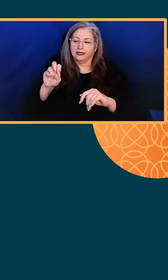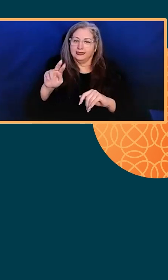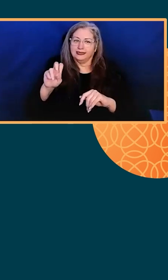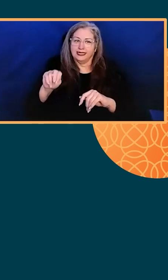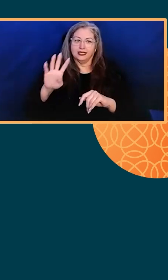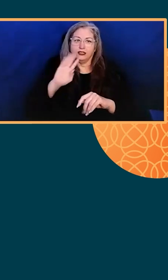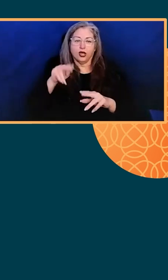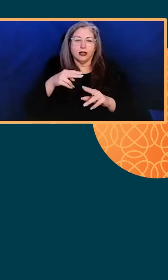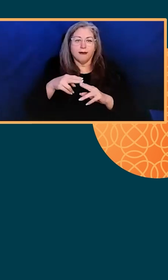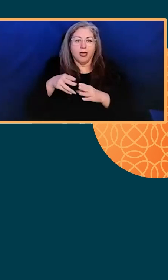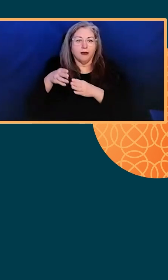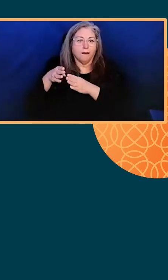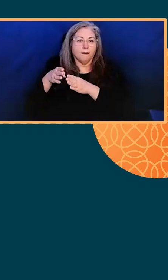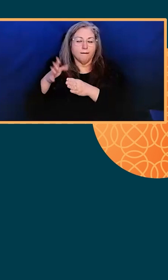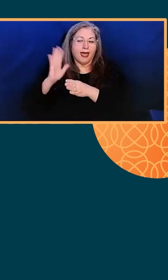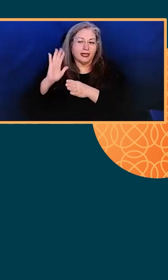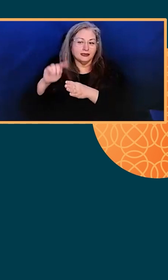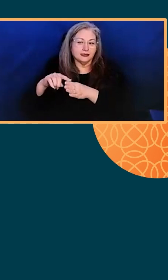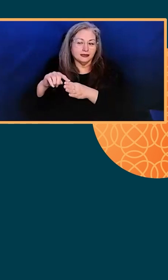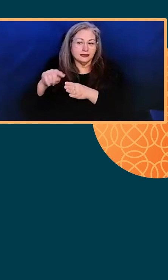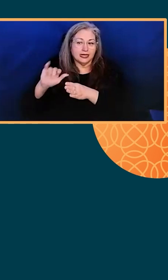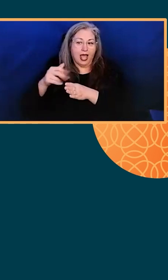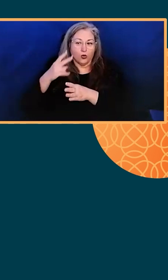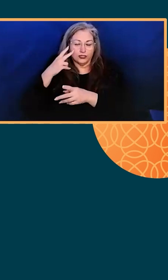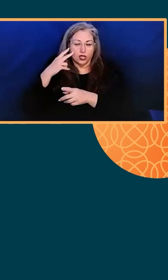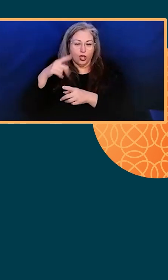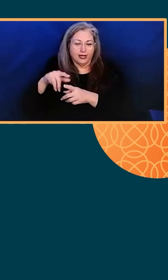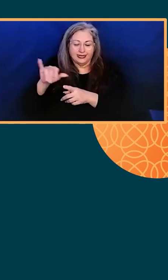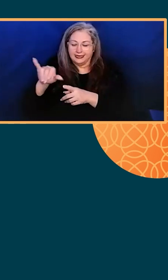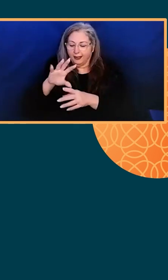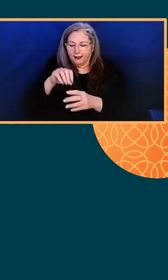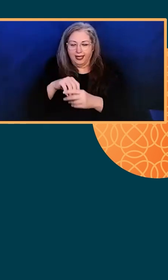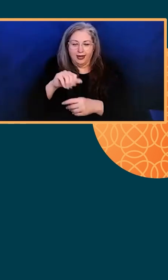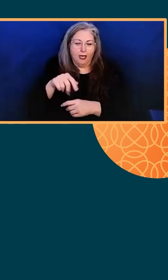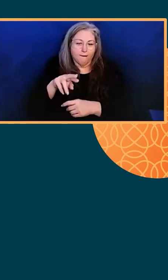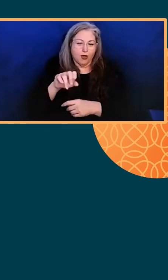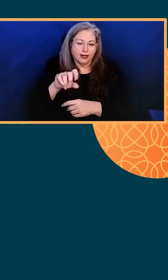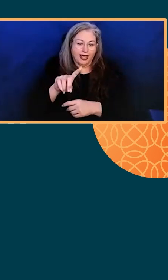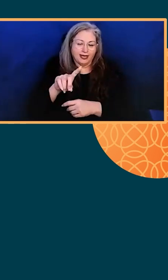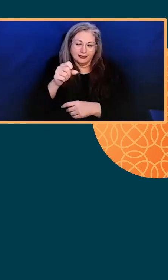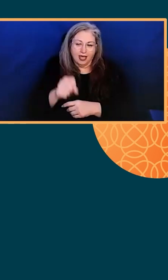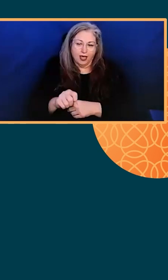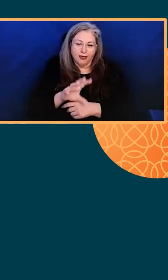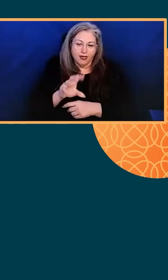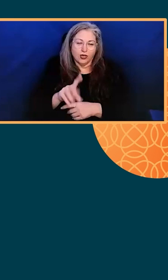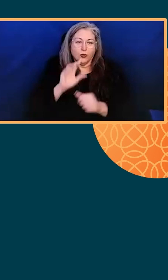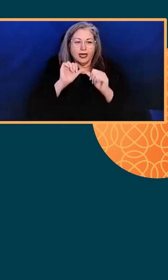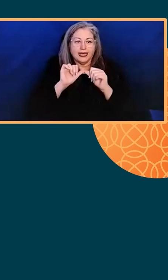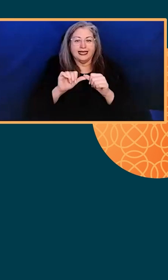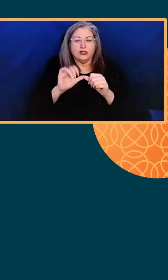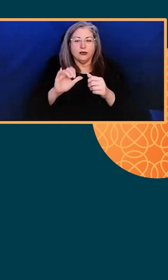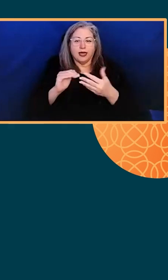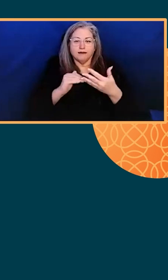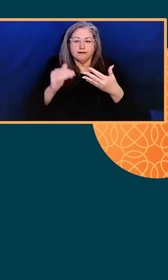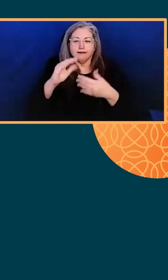caste, is it a way that we saw this within apartheid South Africa, continue the caste system